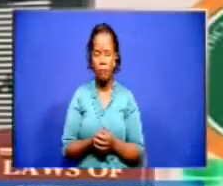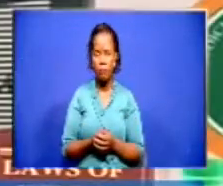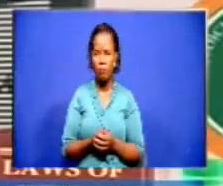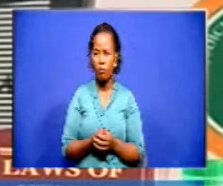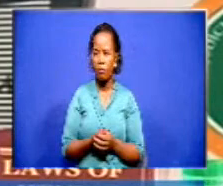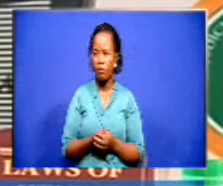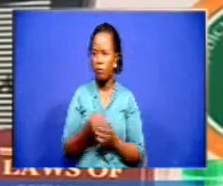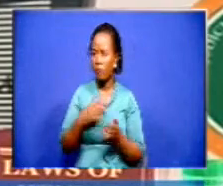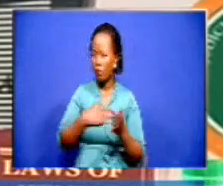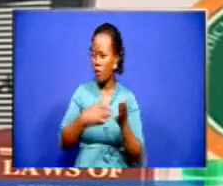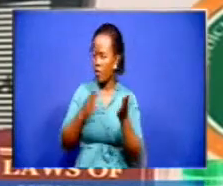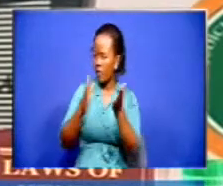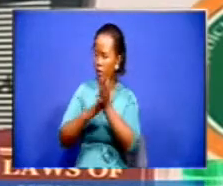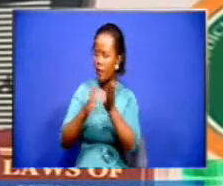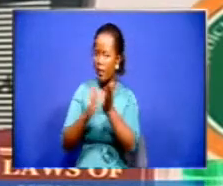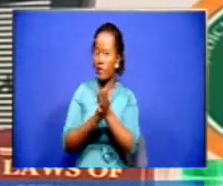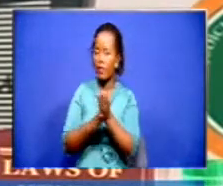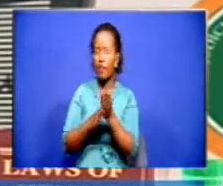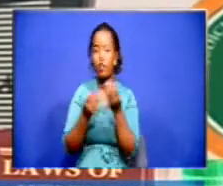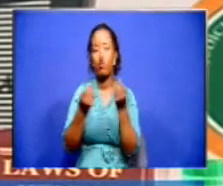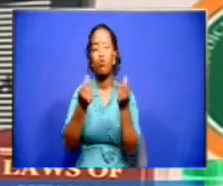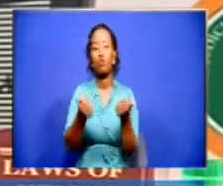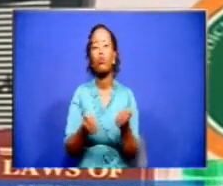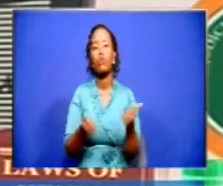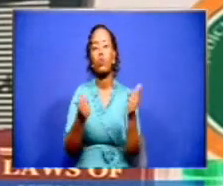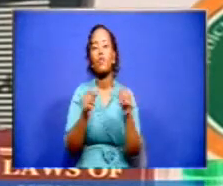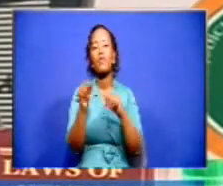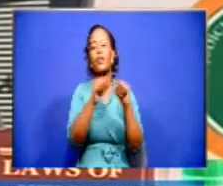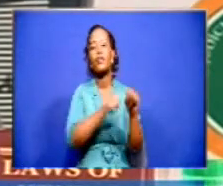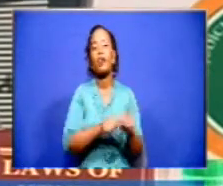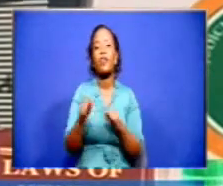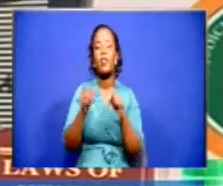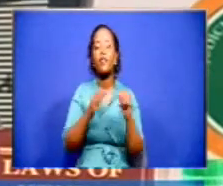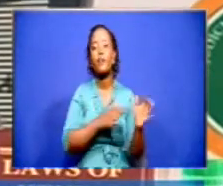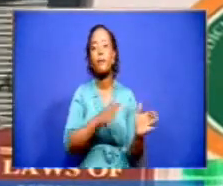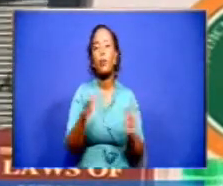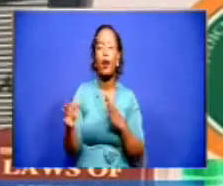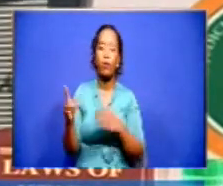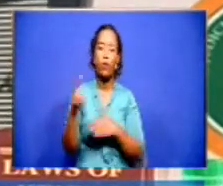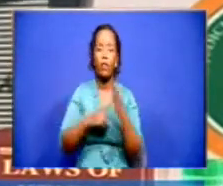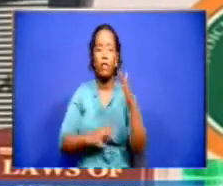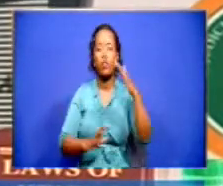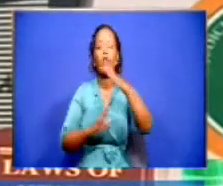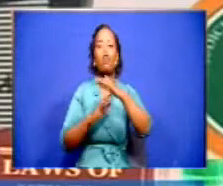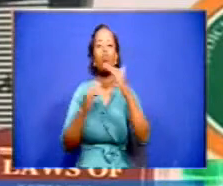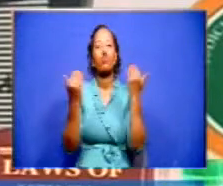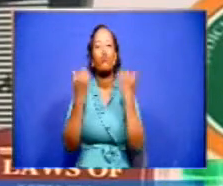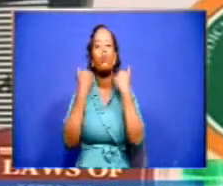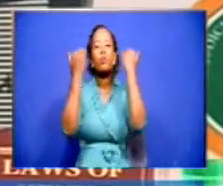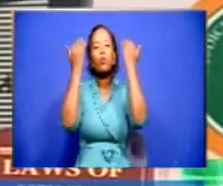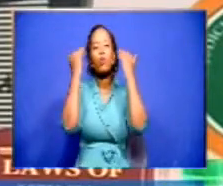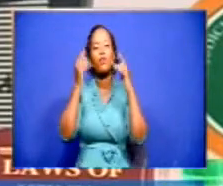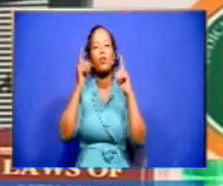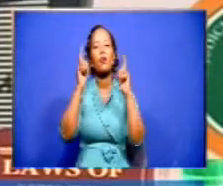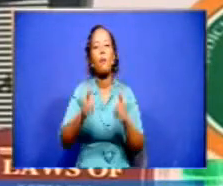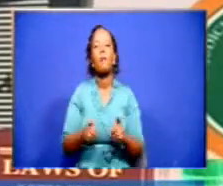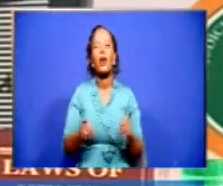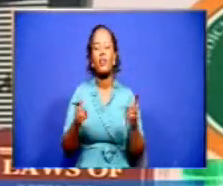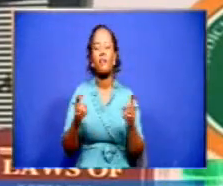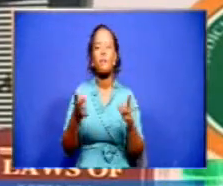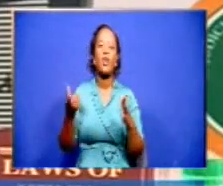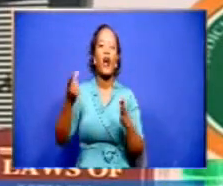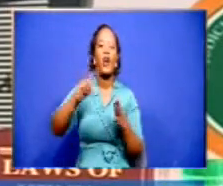The suggested remedy in the strategic plan is that the Supreme Court be raised constitutionally to 9